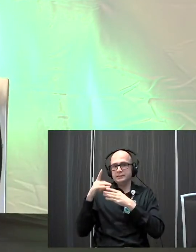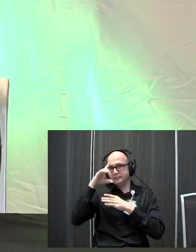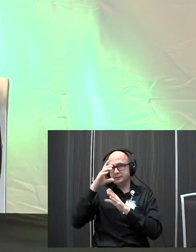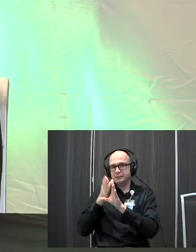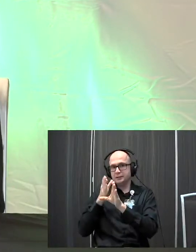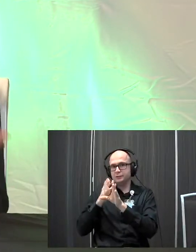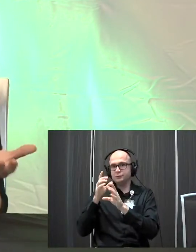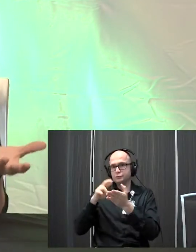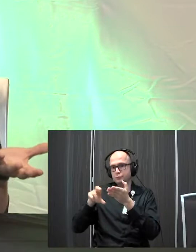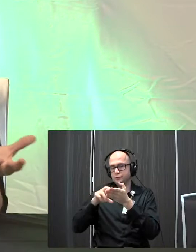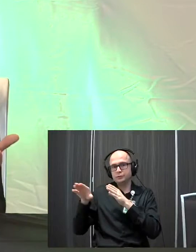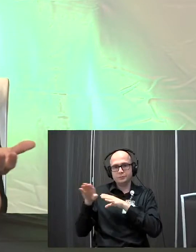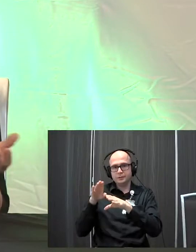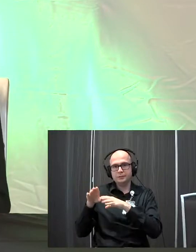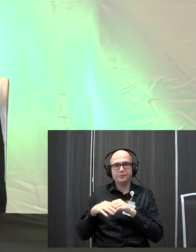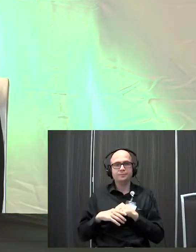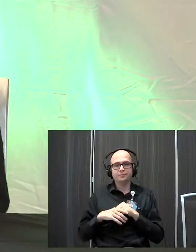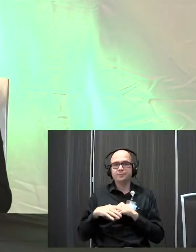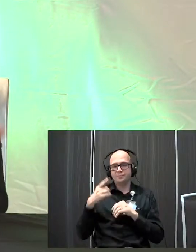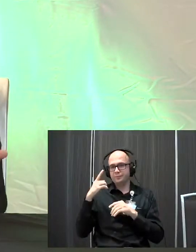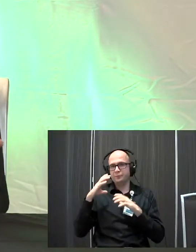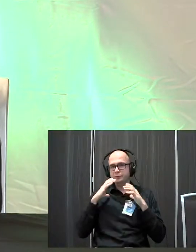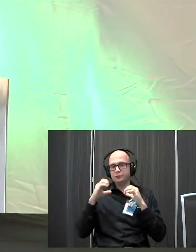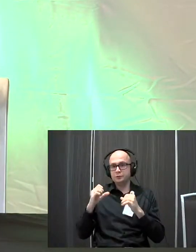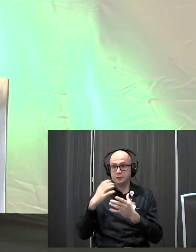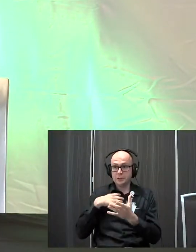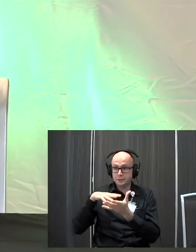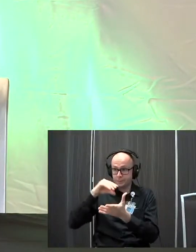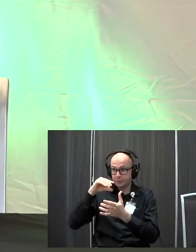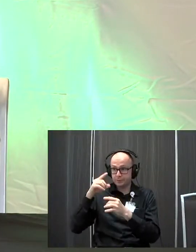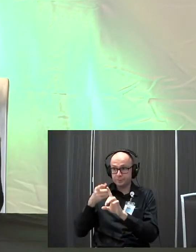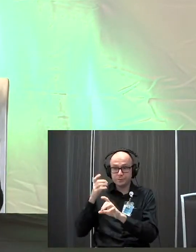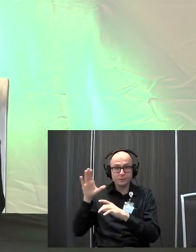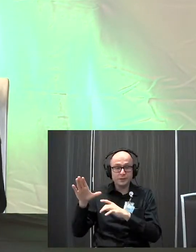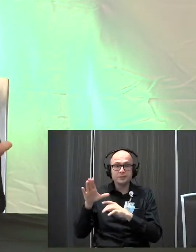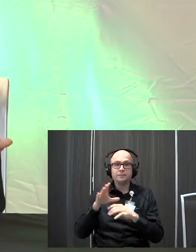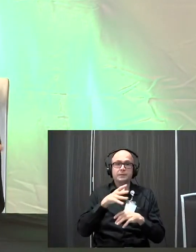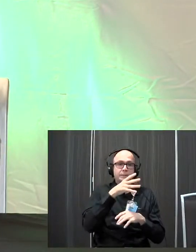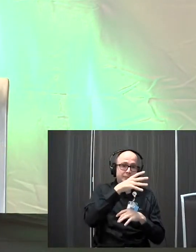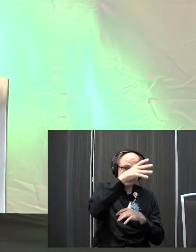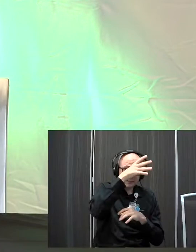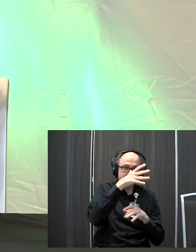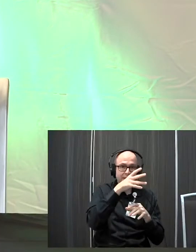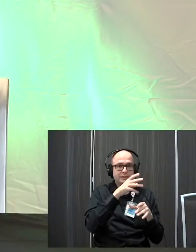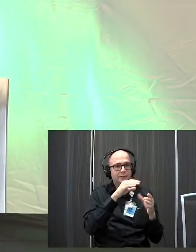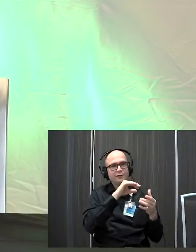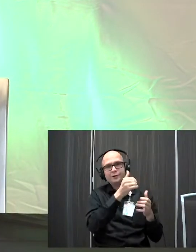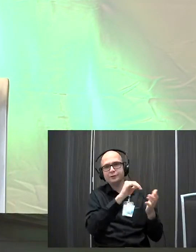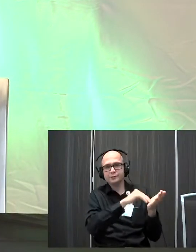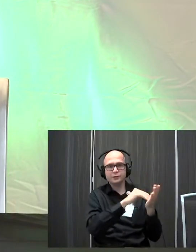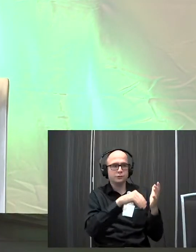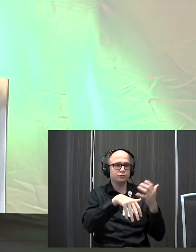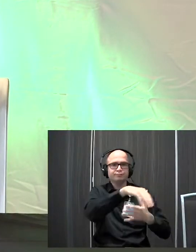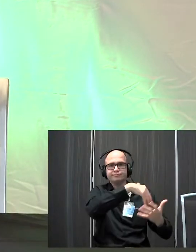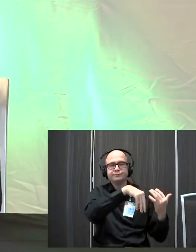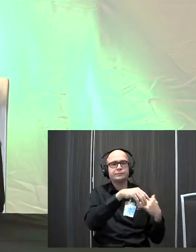in researching behavior in Charge. So I've learned a lot from him and a lot from the parents and professionals that I've had the opportunity to collaborate with.